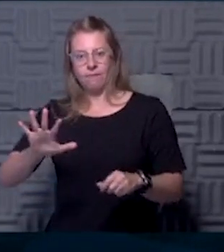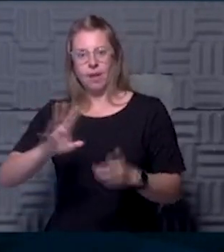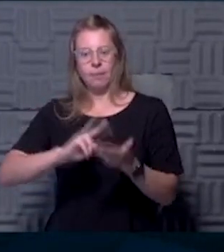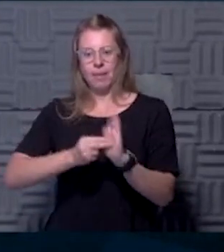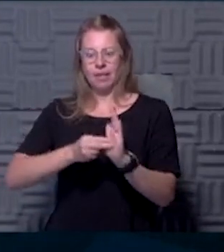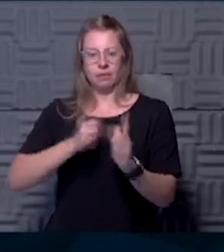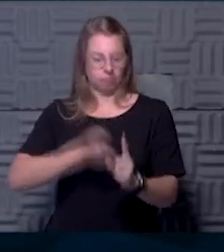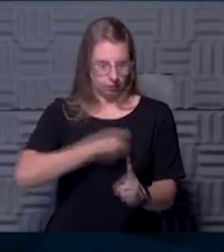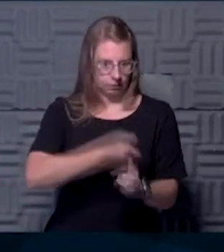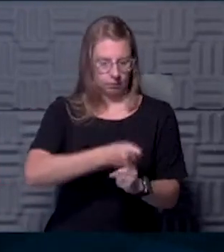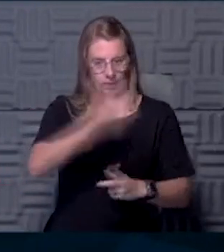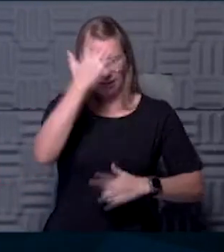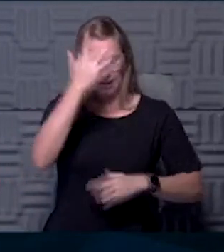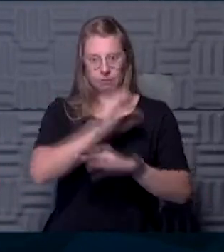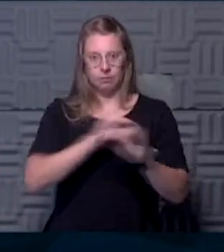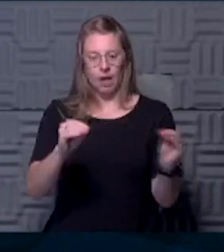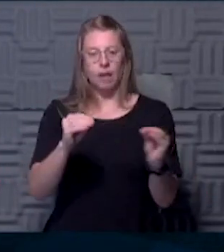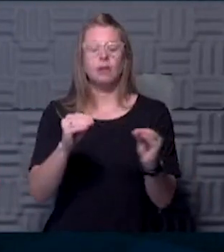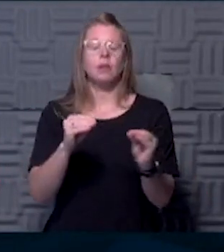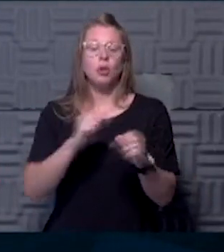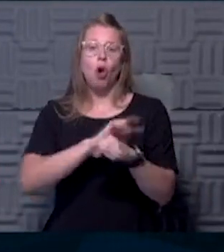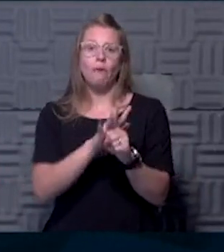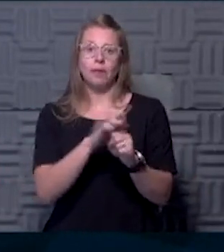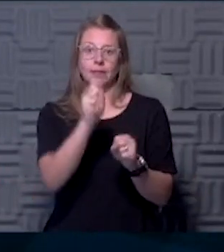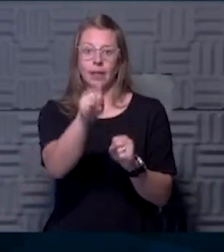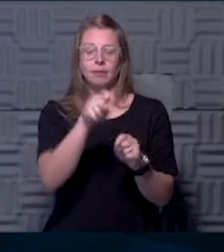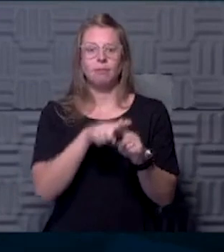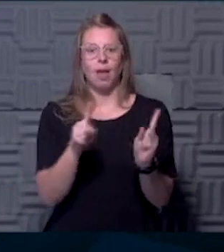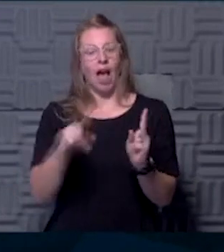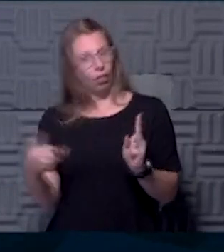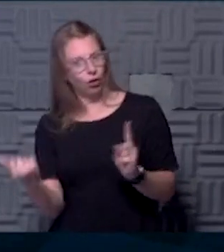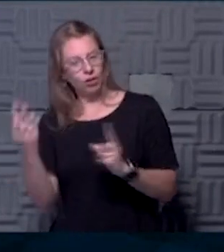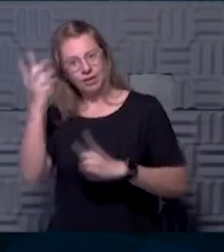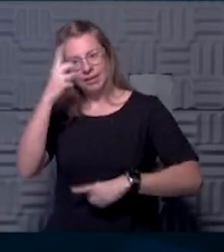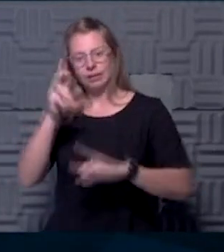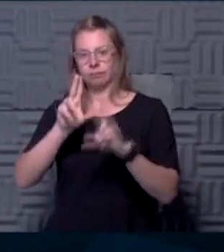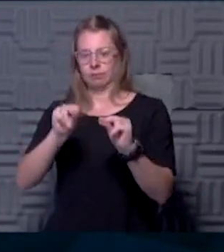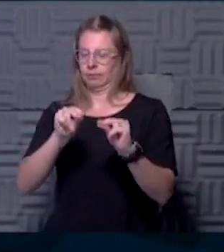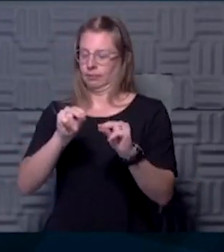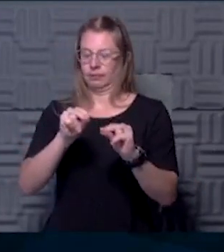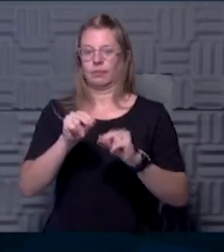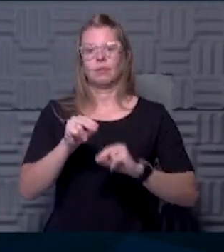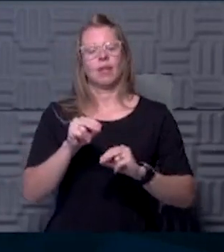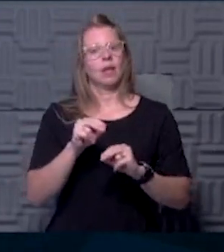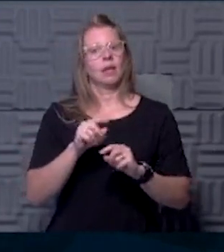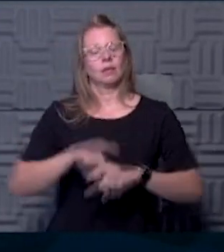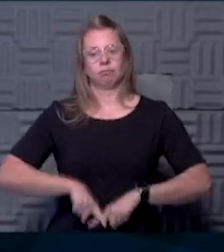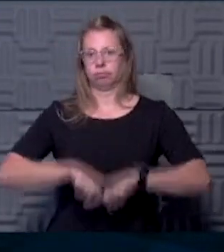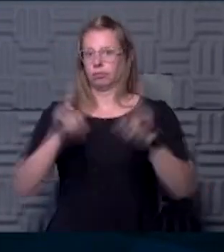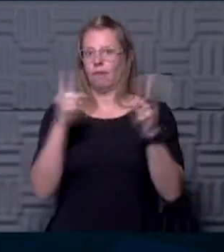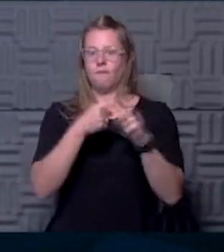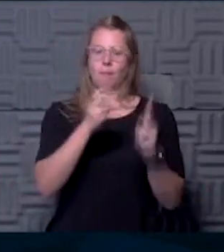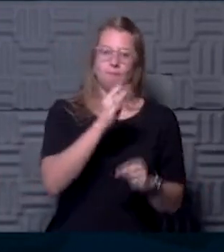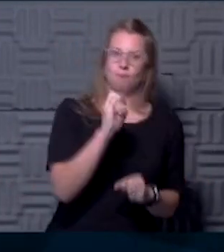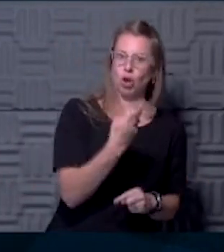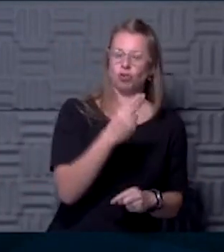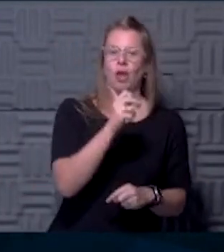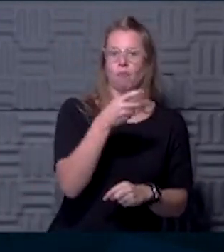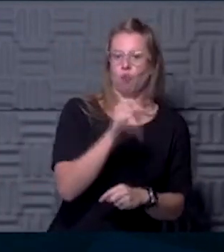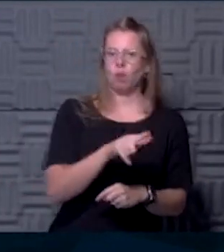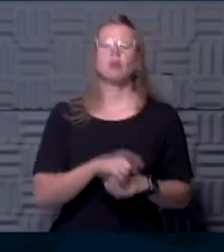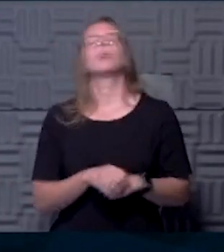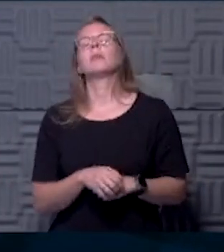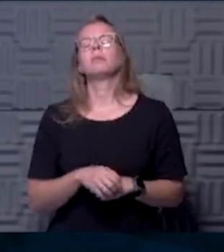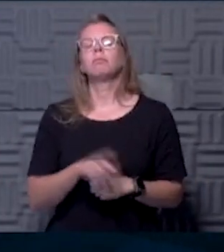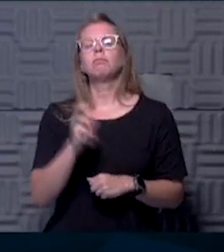disease prior to showing up. Besides COVID. Which is very, very different from March and April. Huge difference. But if we then do say, okay,